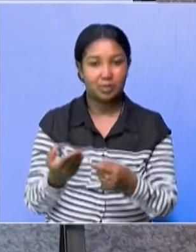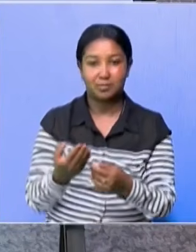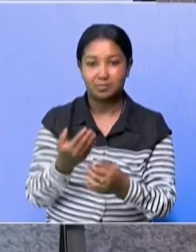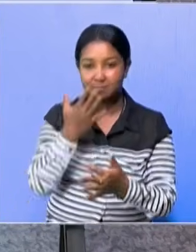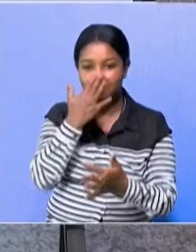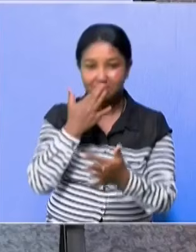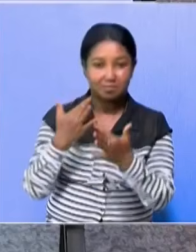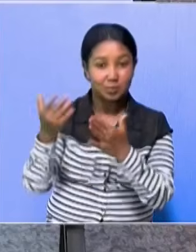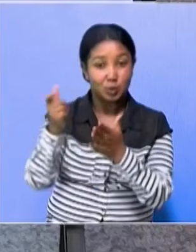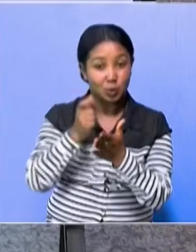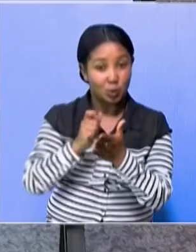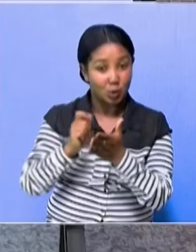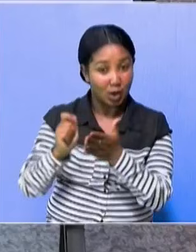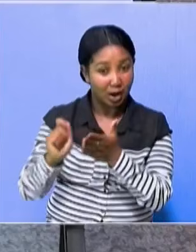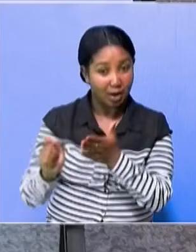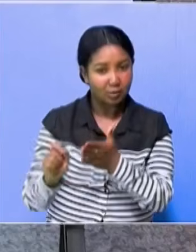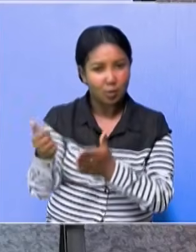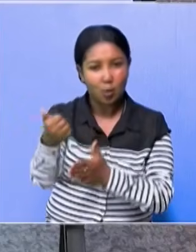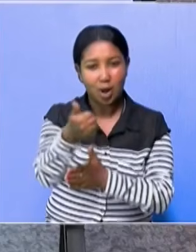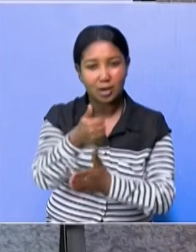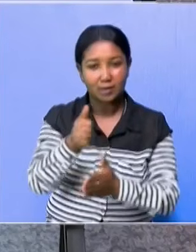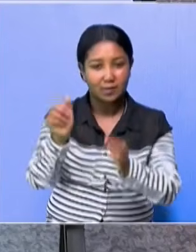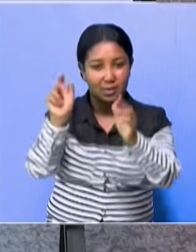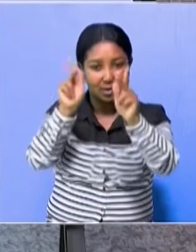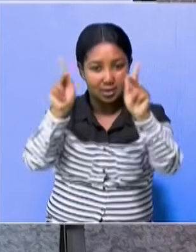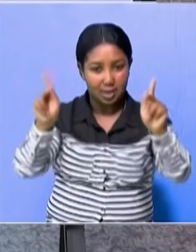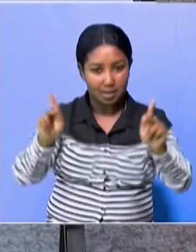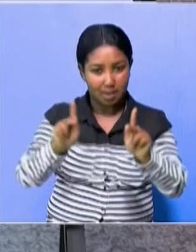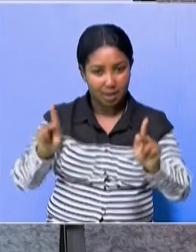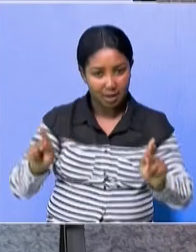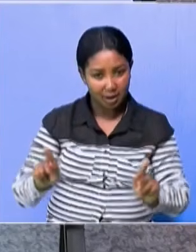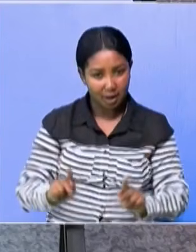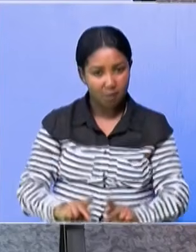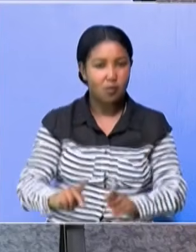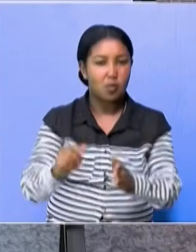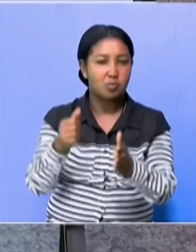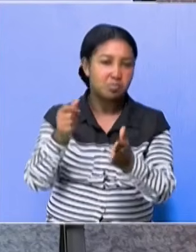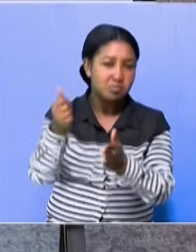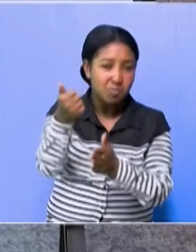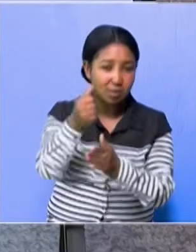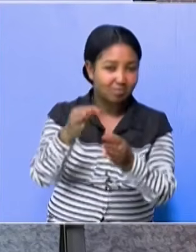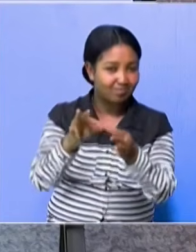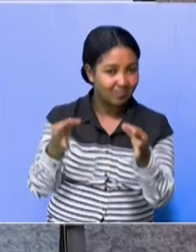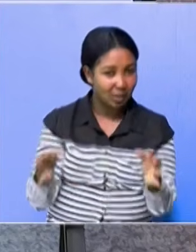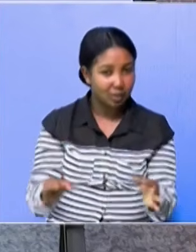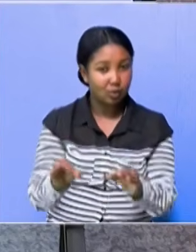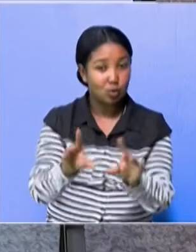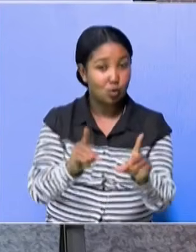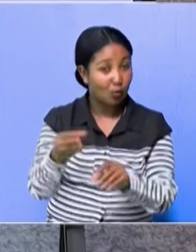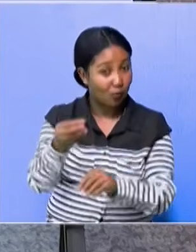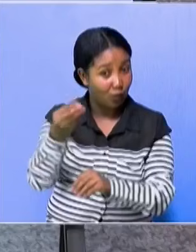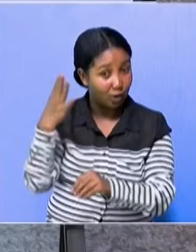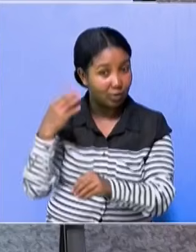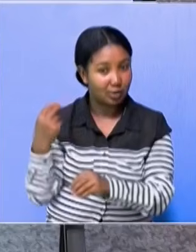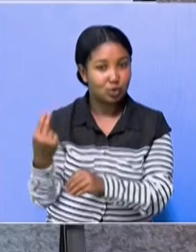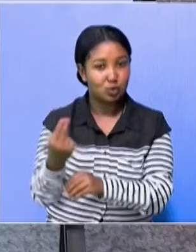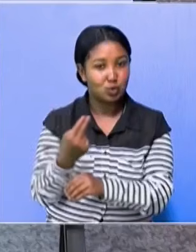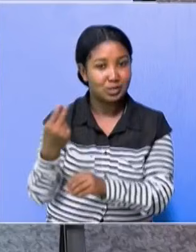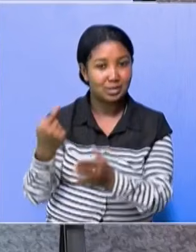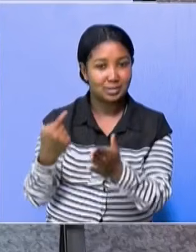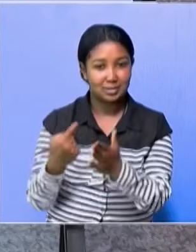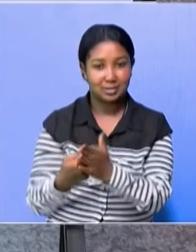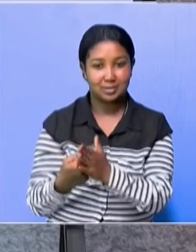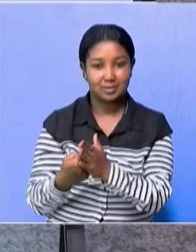in order to write whatever the paragraph or a text or any sentence. Don't forget that using